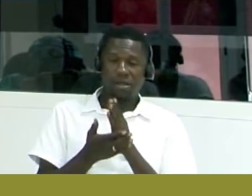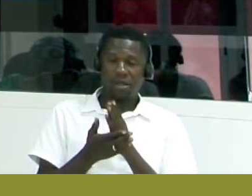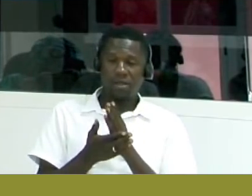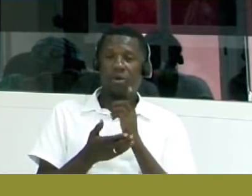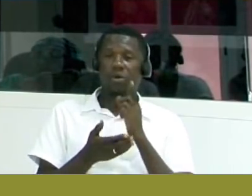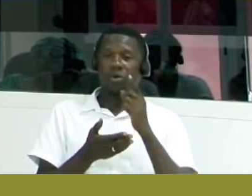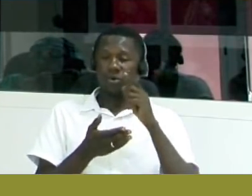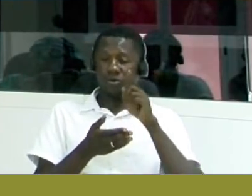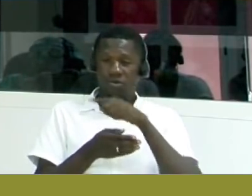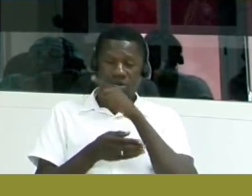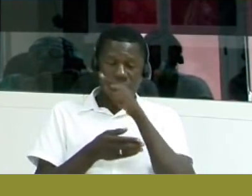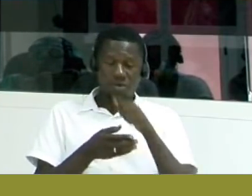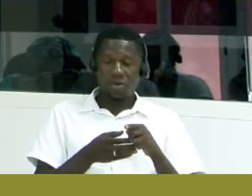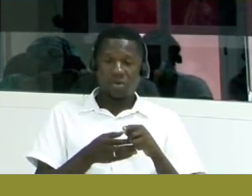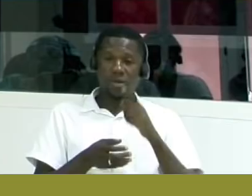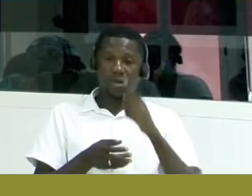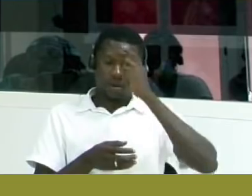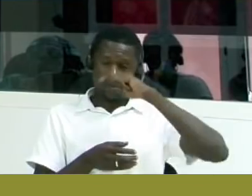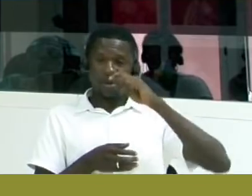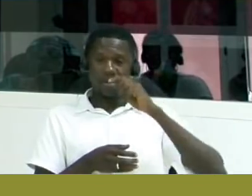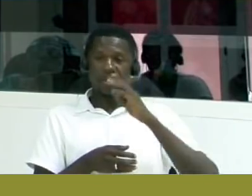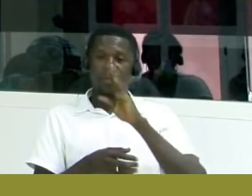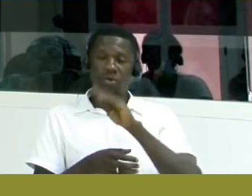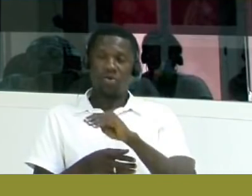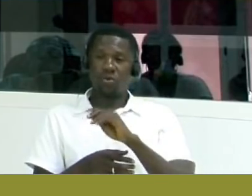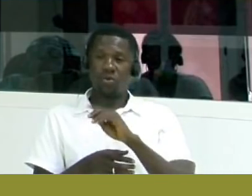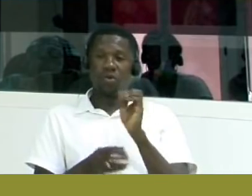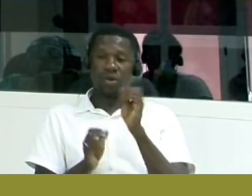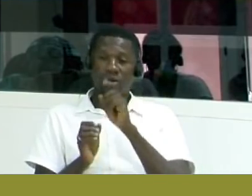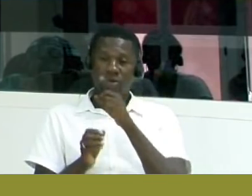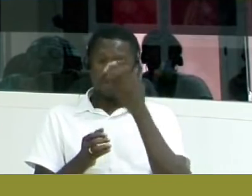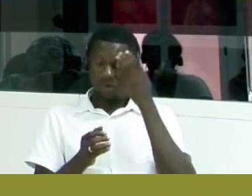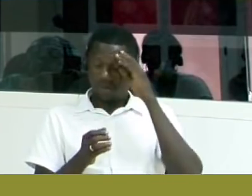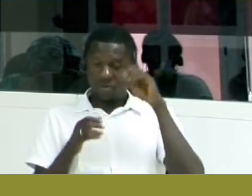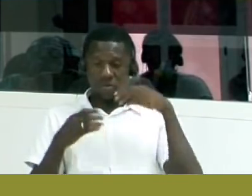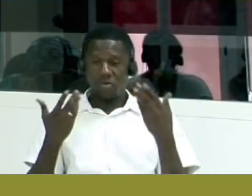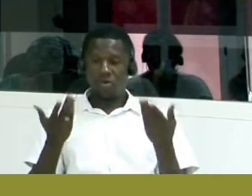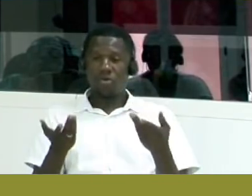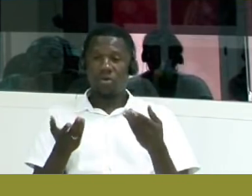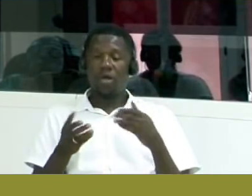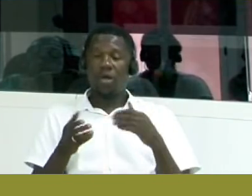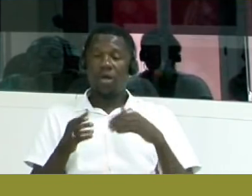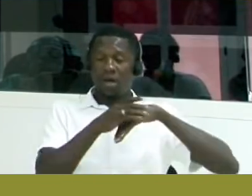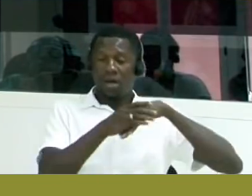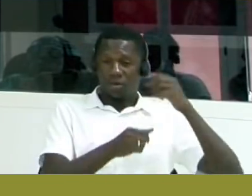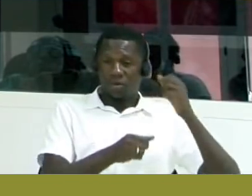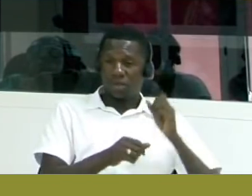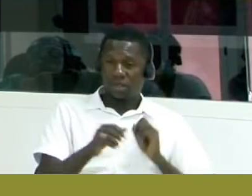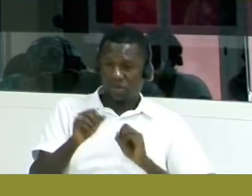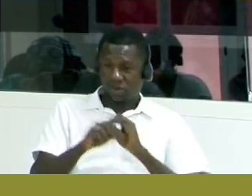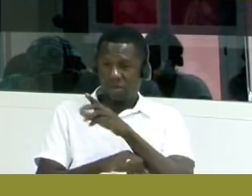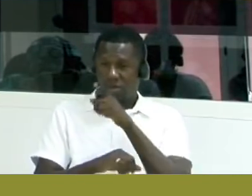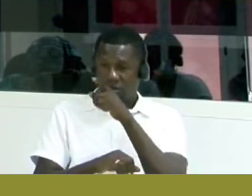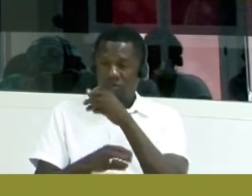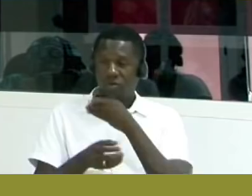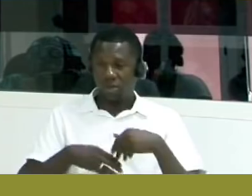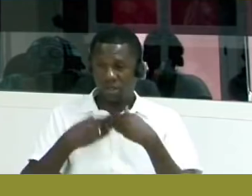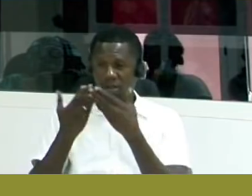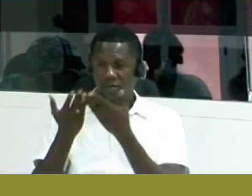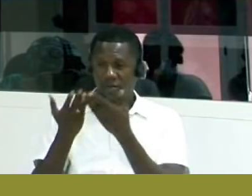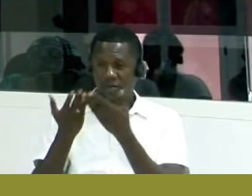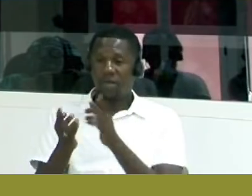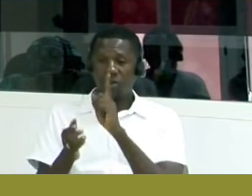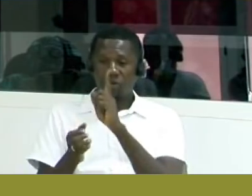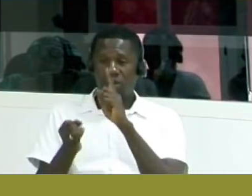wrong the police had done without your knowledge, outside the authority you have given them. That is one